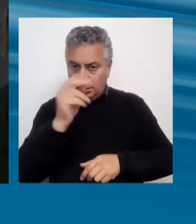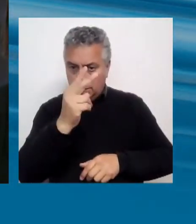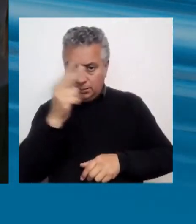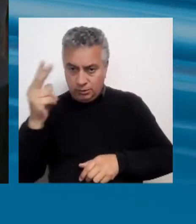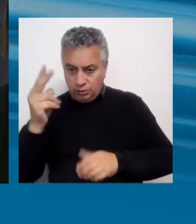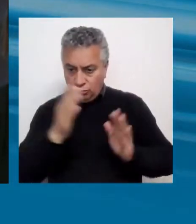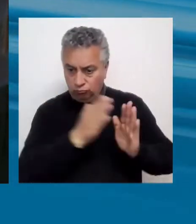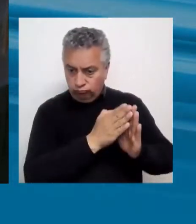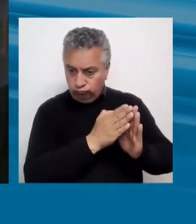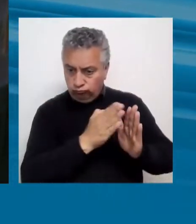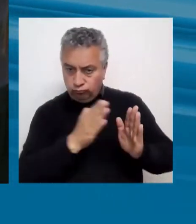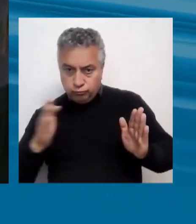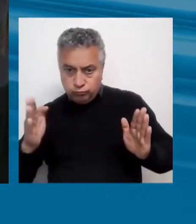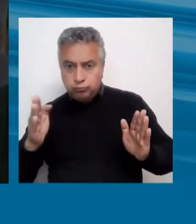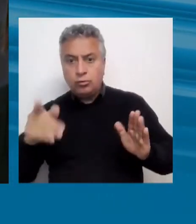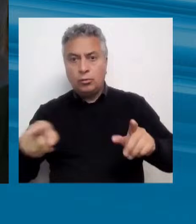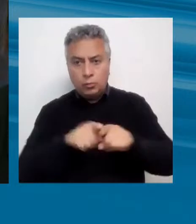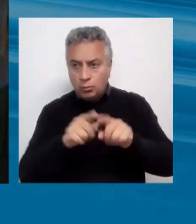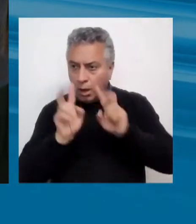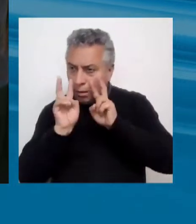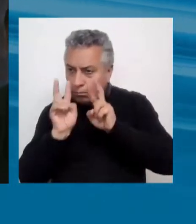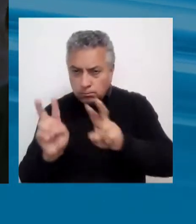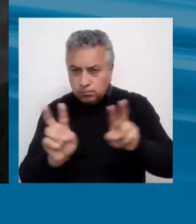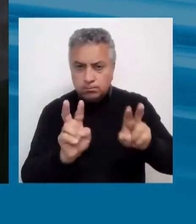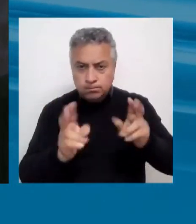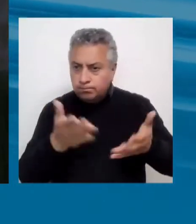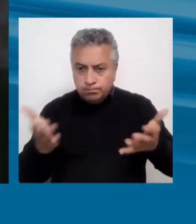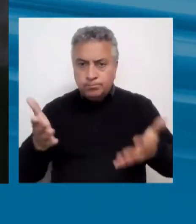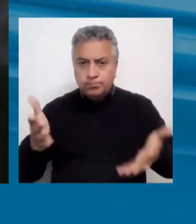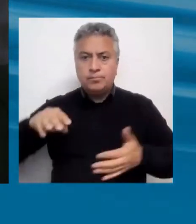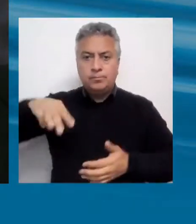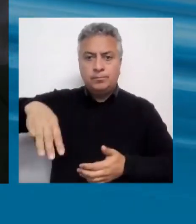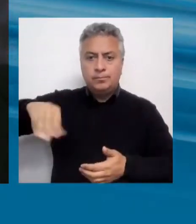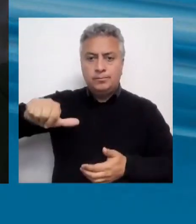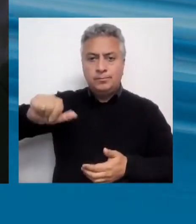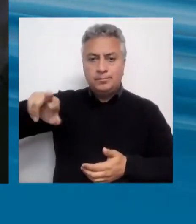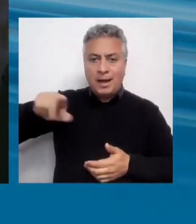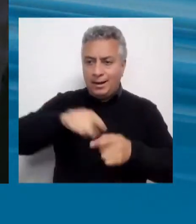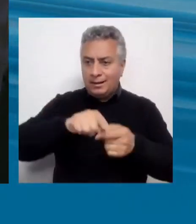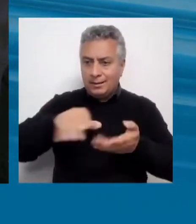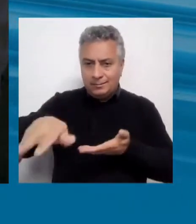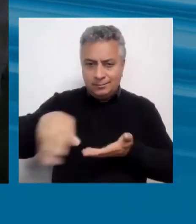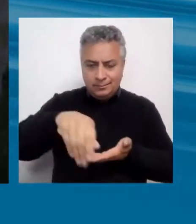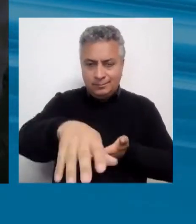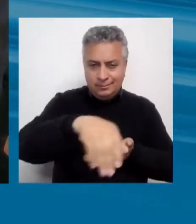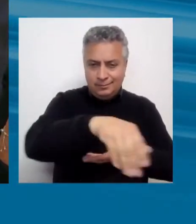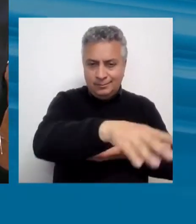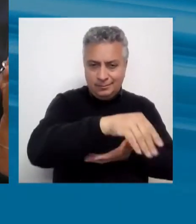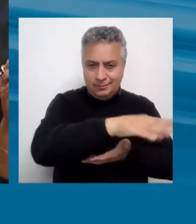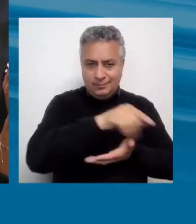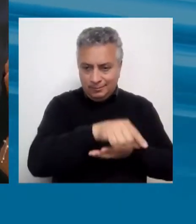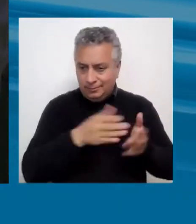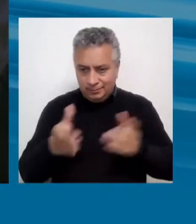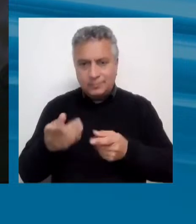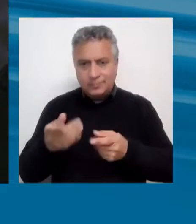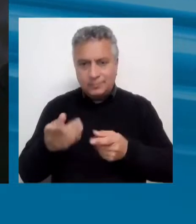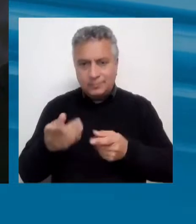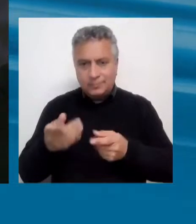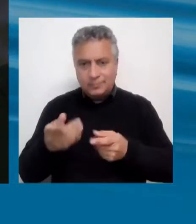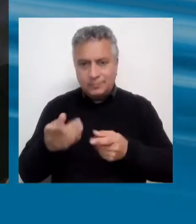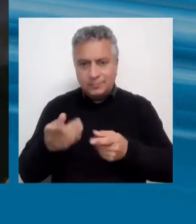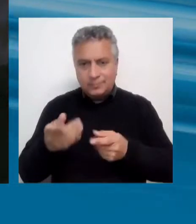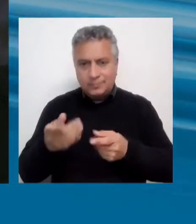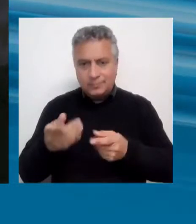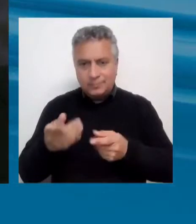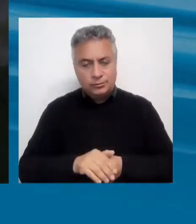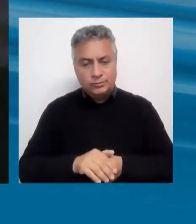sustainable development of the maritime resources. His main contributions have focused on promoting initiatives